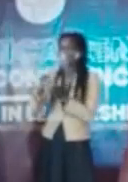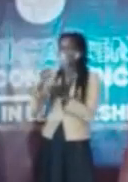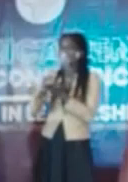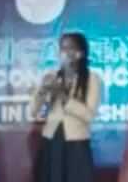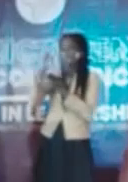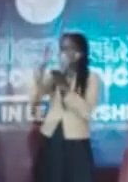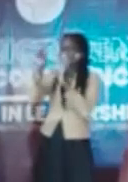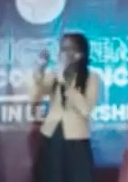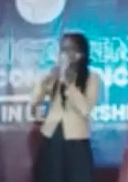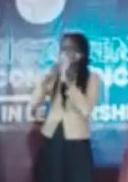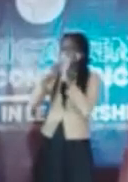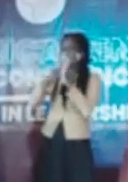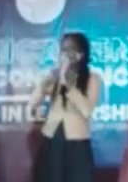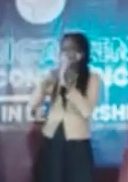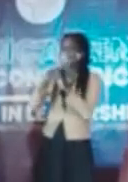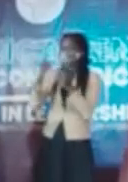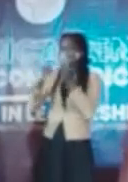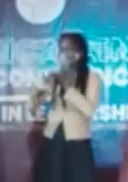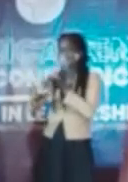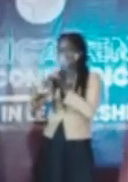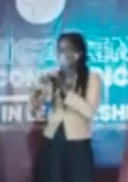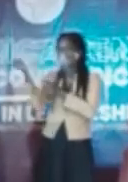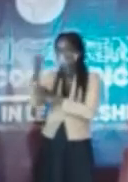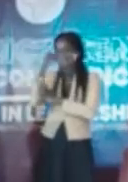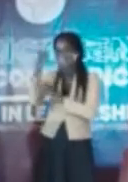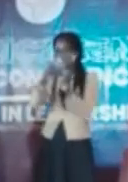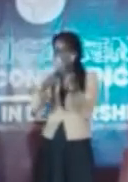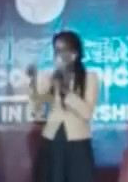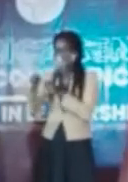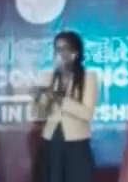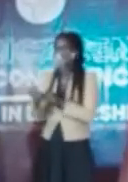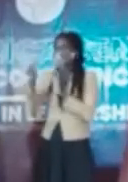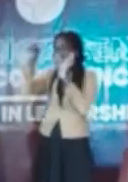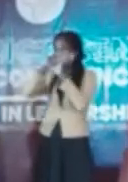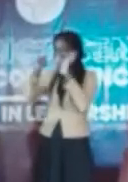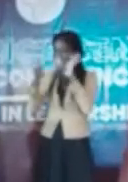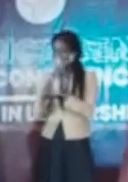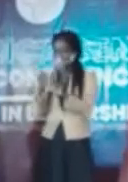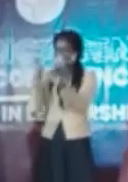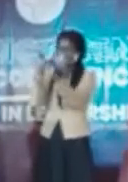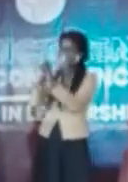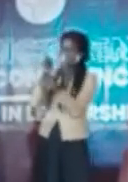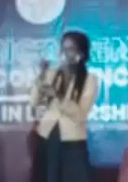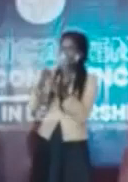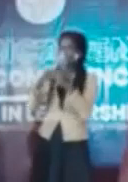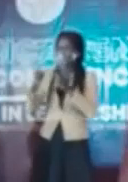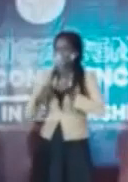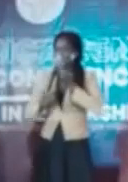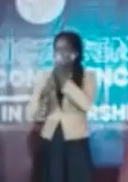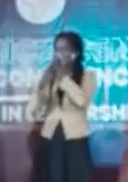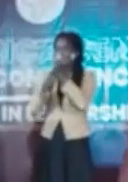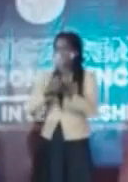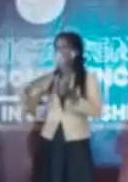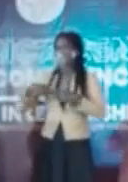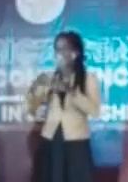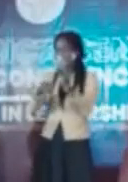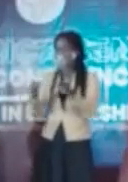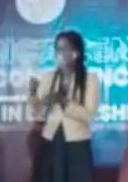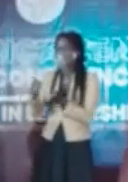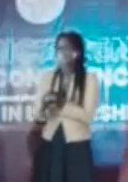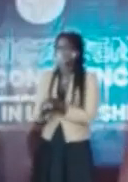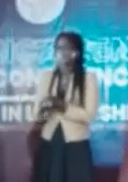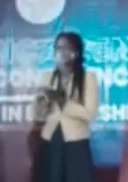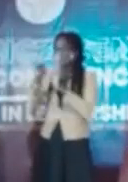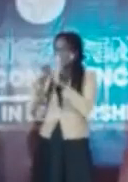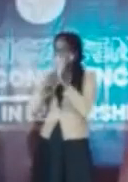that align to the national agriculture policy goals and directly support women farmers. And this project can include